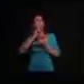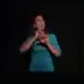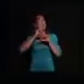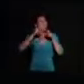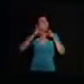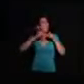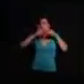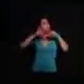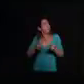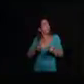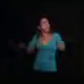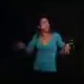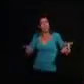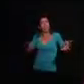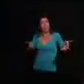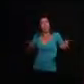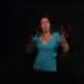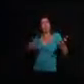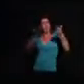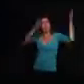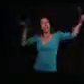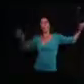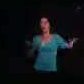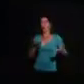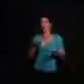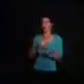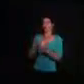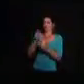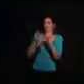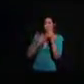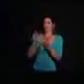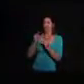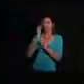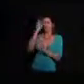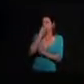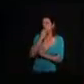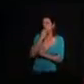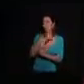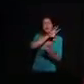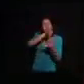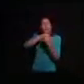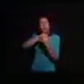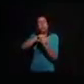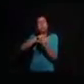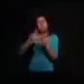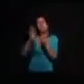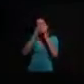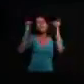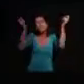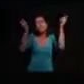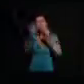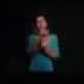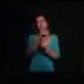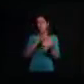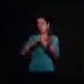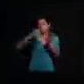for us to use tonight and for being a part of our celebration. I want to thank the students for being involved in this